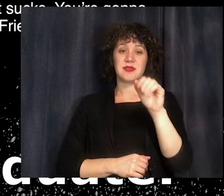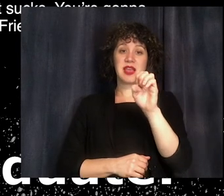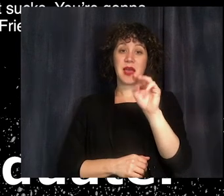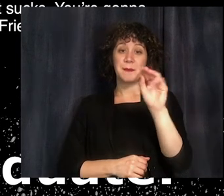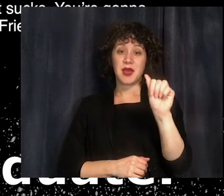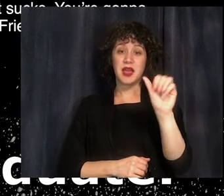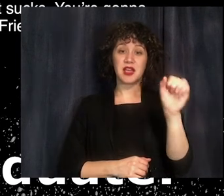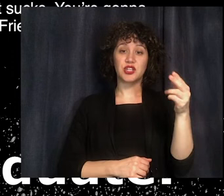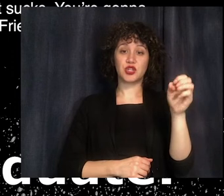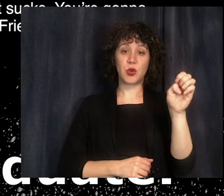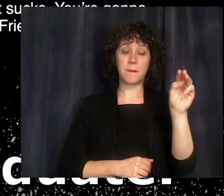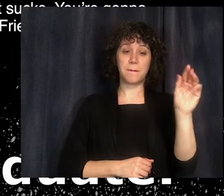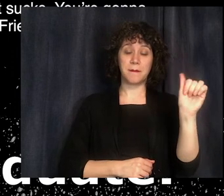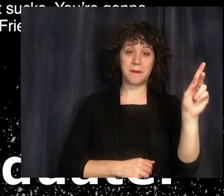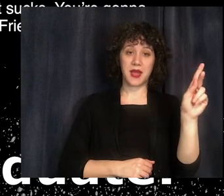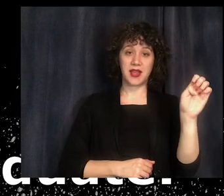Emma Shoemake.